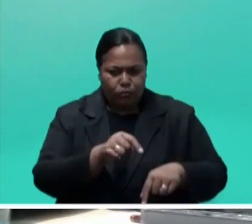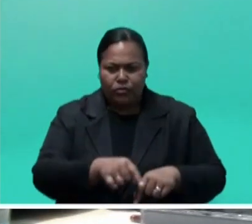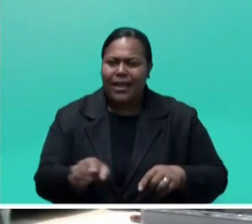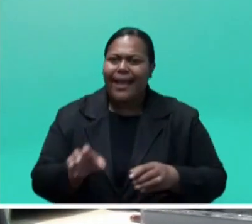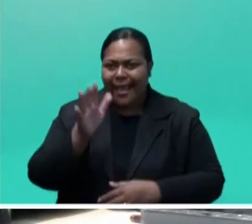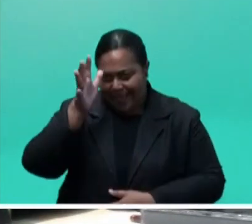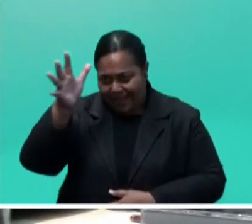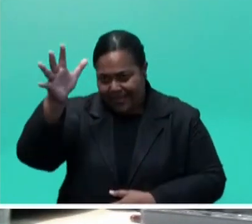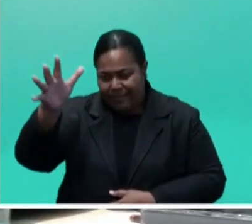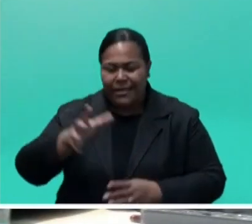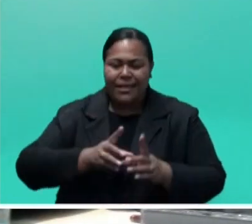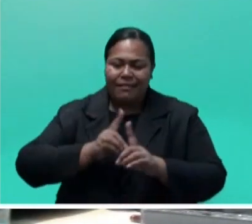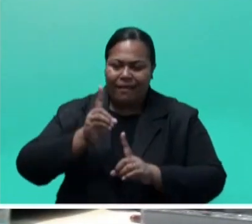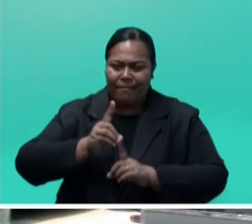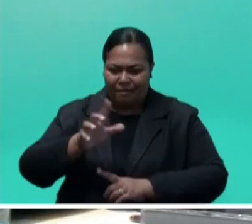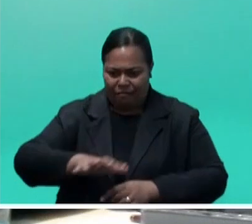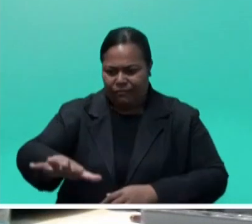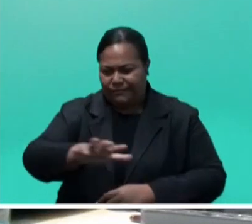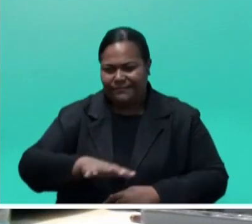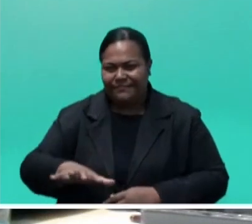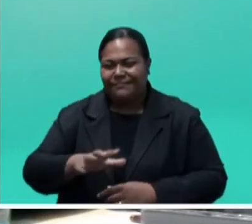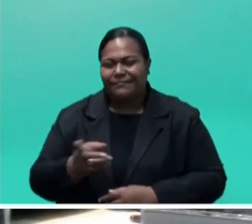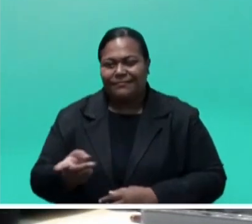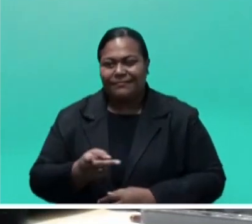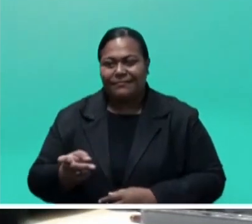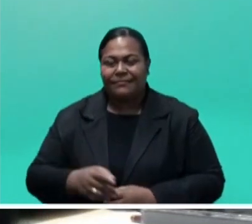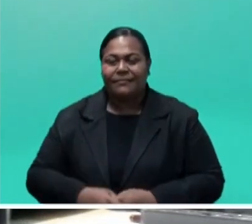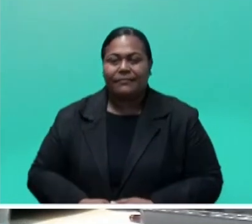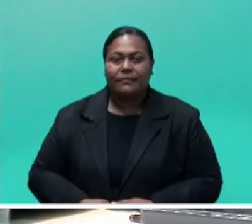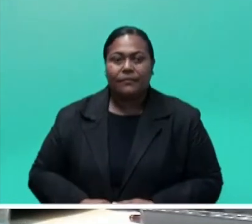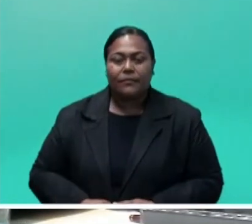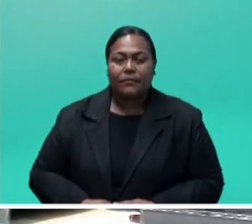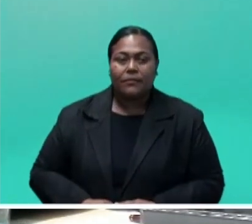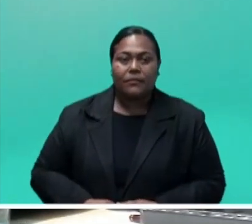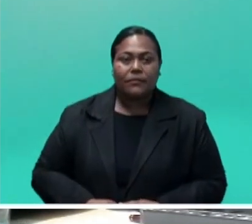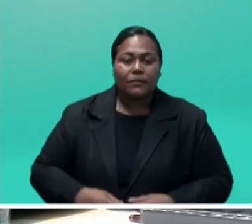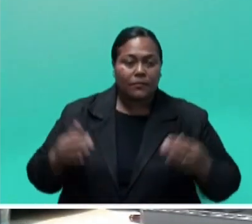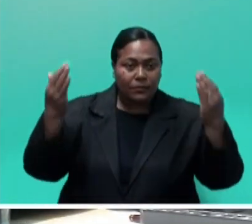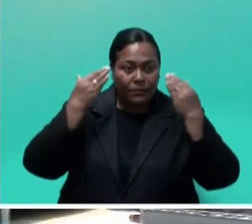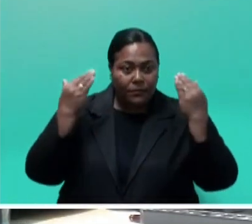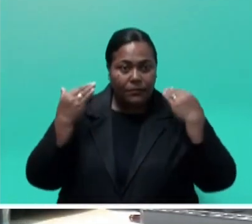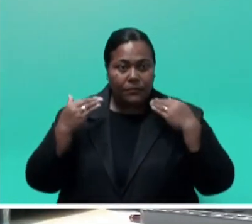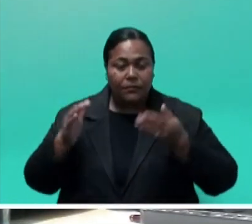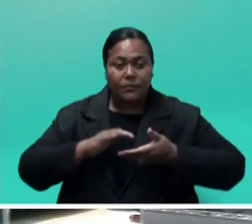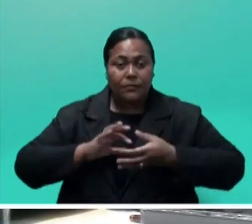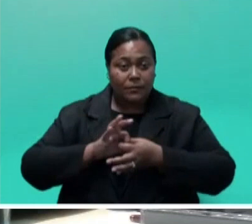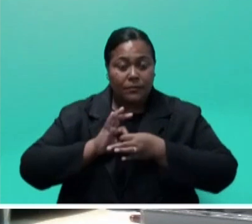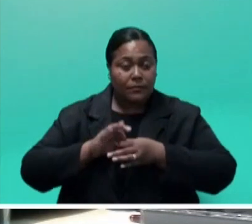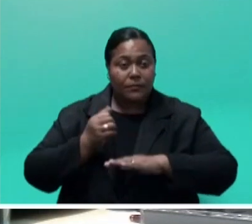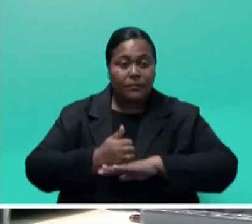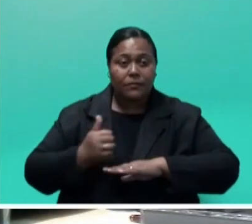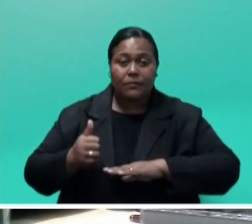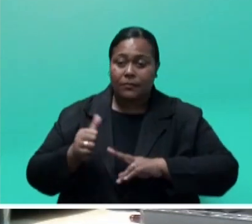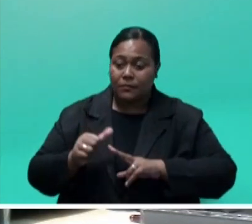development, and I thank Honorable Vasu for his vision. Mr. Speaker, the coalition government has also established a